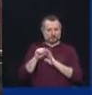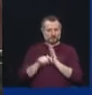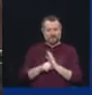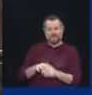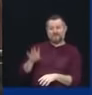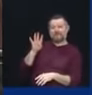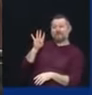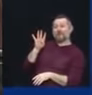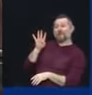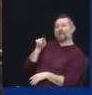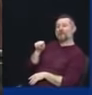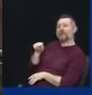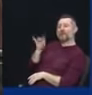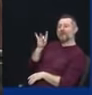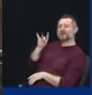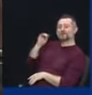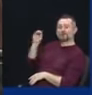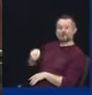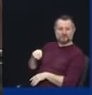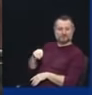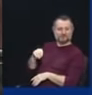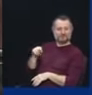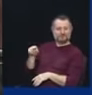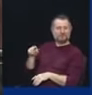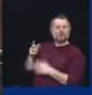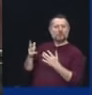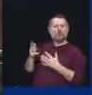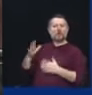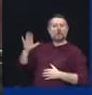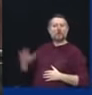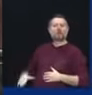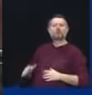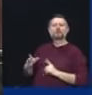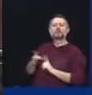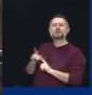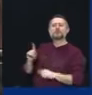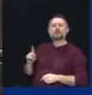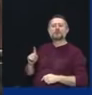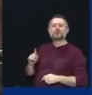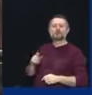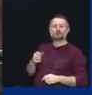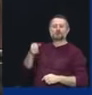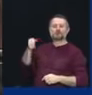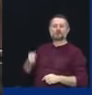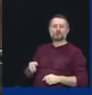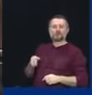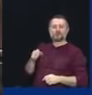4.8%. What's the lowest infection rate in the state? Southern Tier,